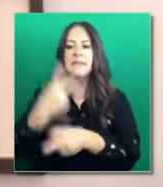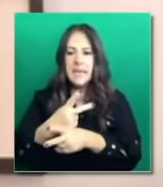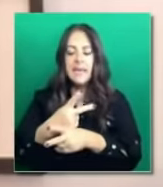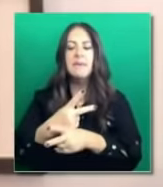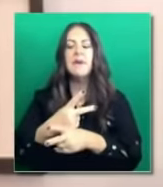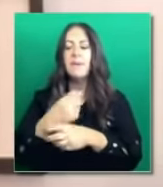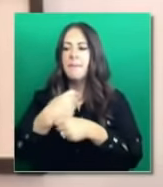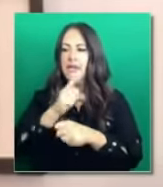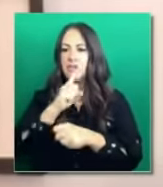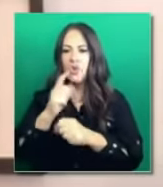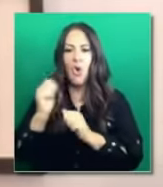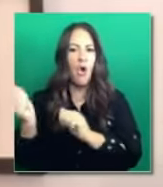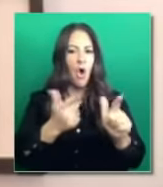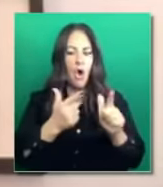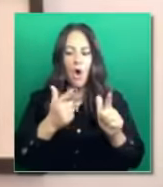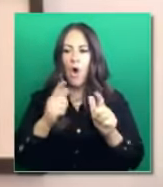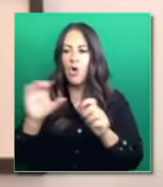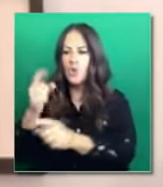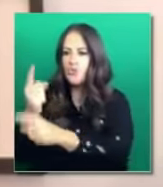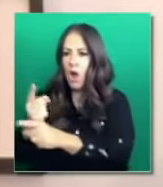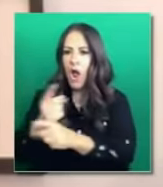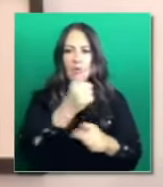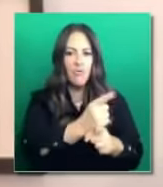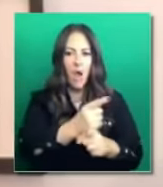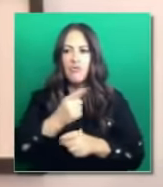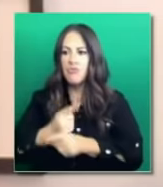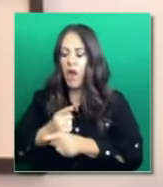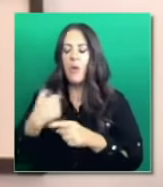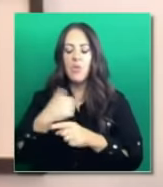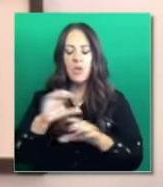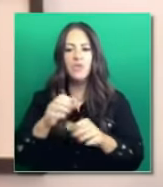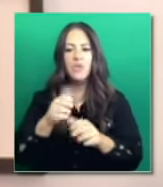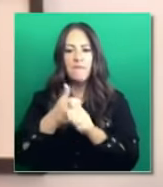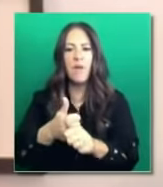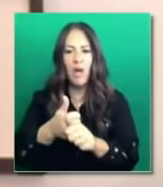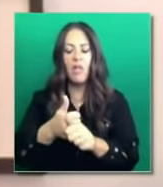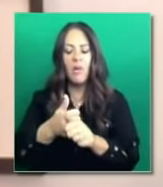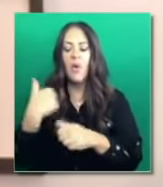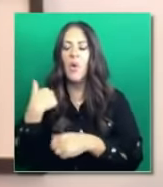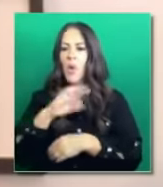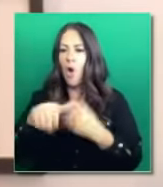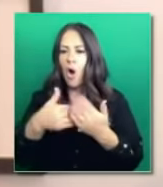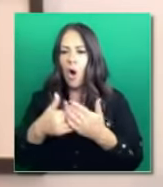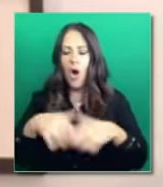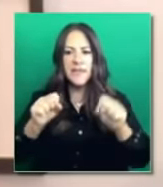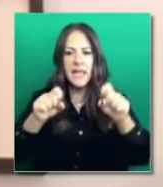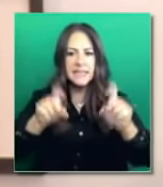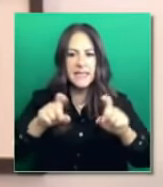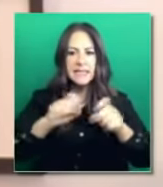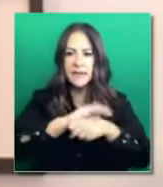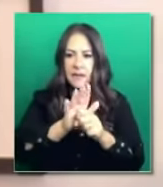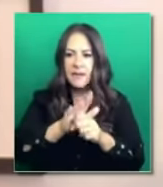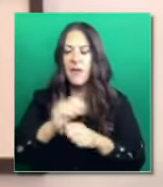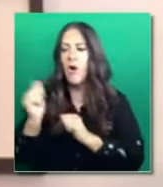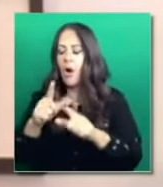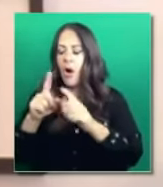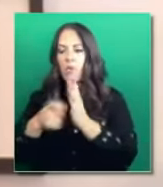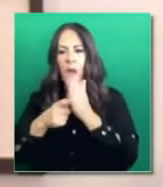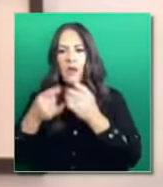the right thing. Everyone is using COVID testing and contact tracing. Everyone is requiring PPE and